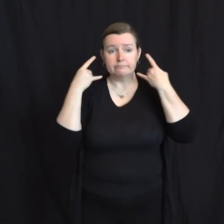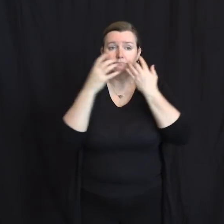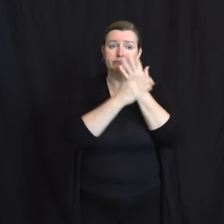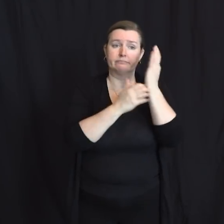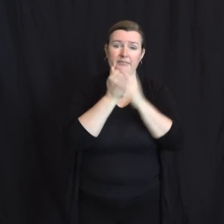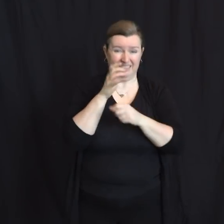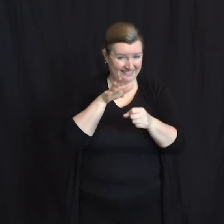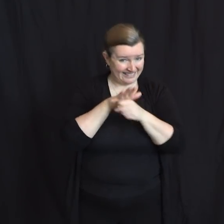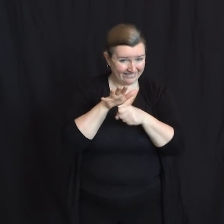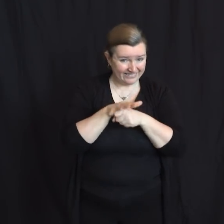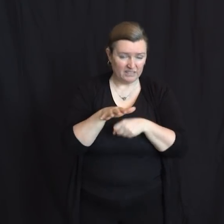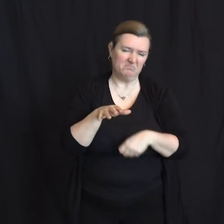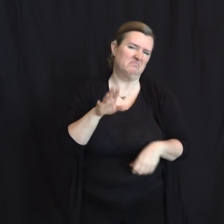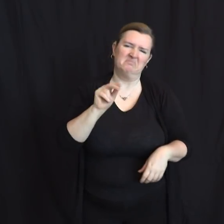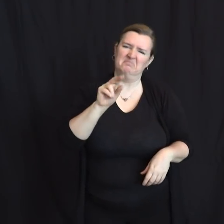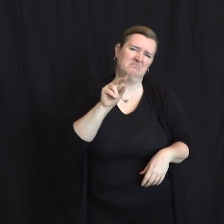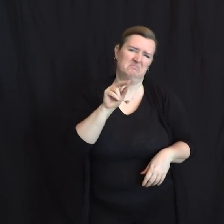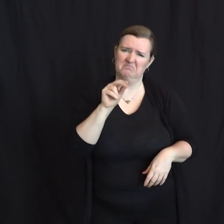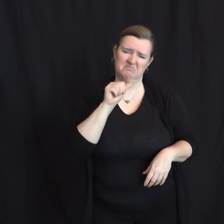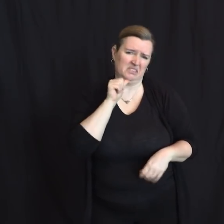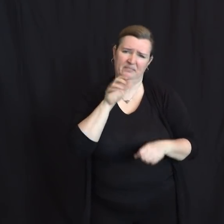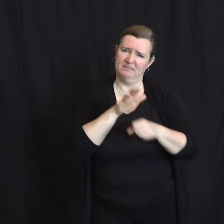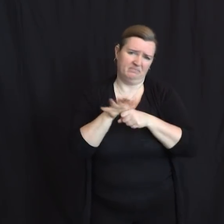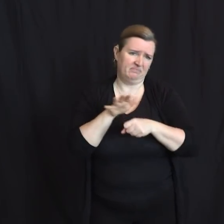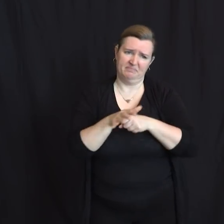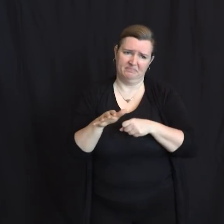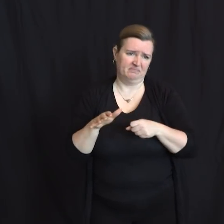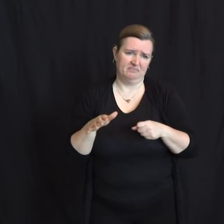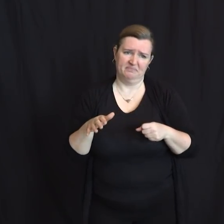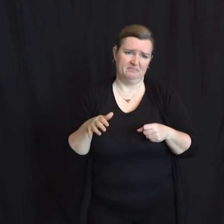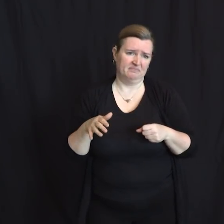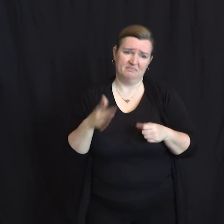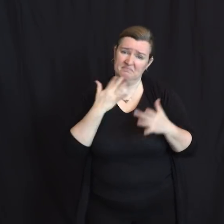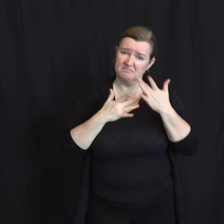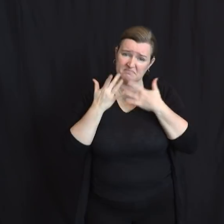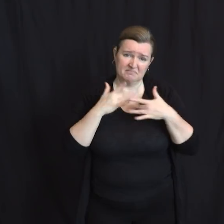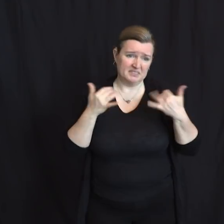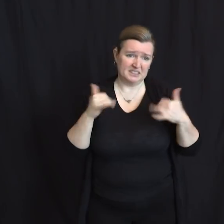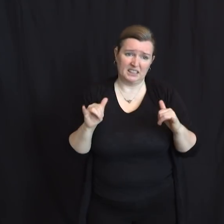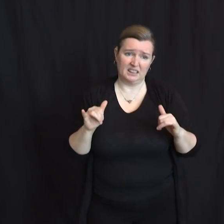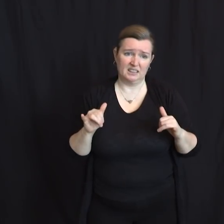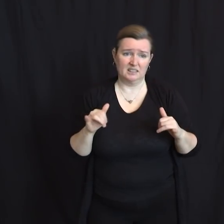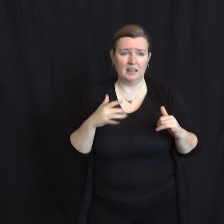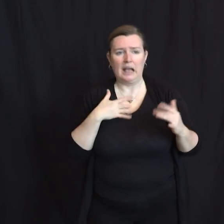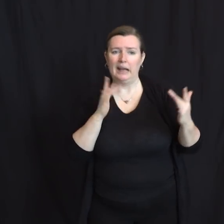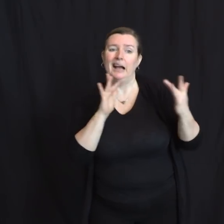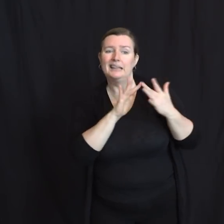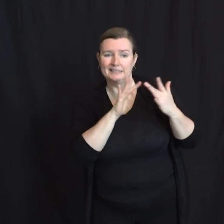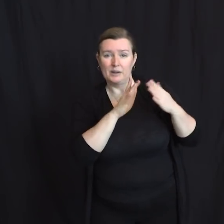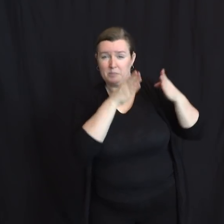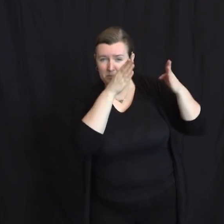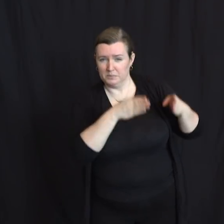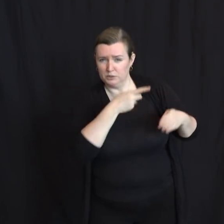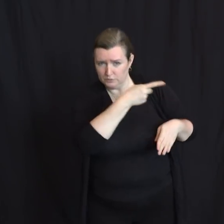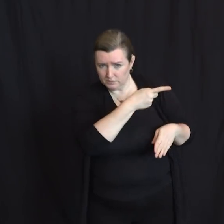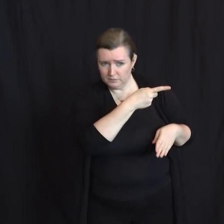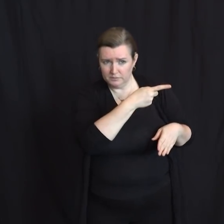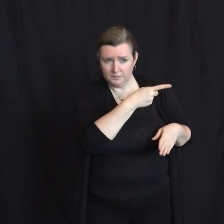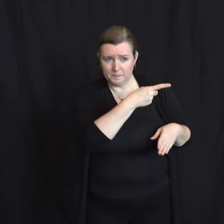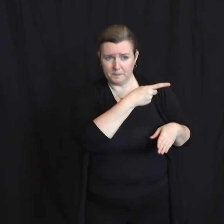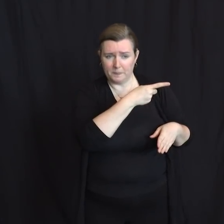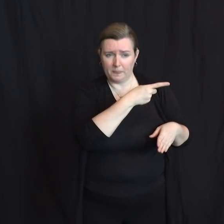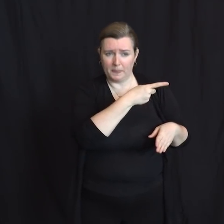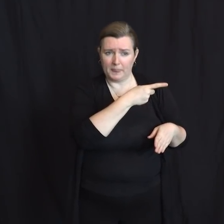way. No way. I was on with a leading light of New Jersey yesterday who was asked to come to me on behalf of